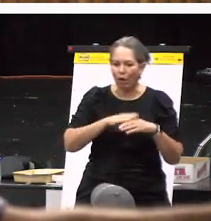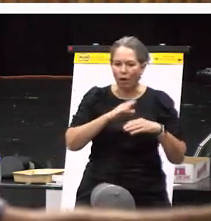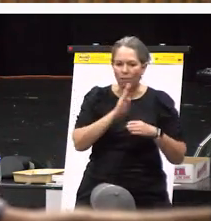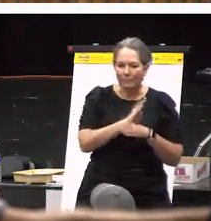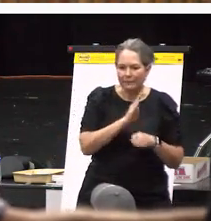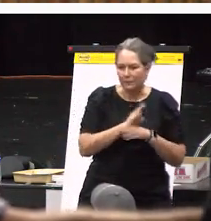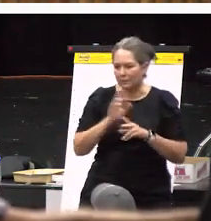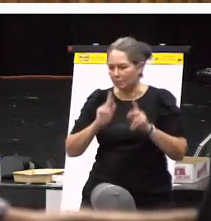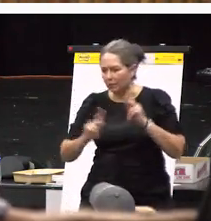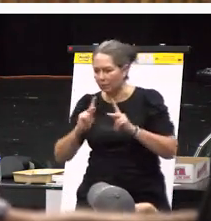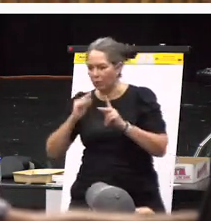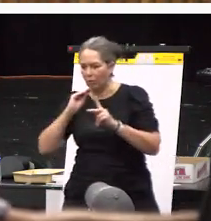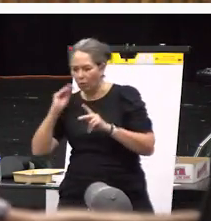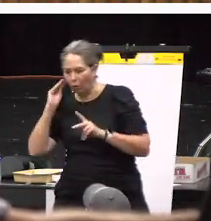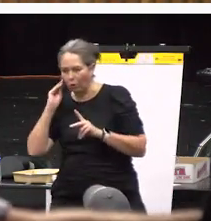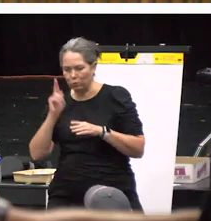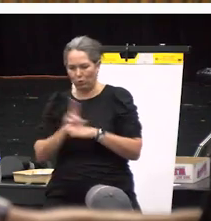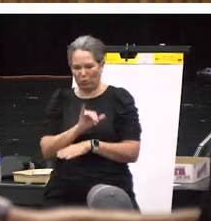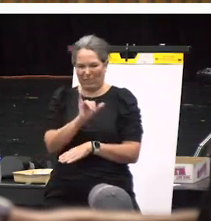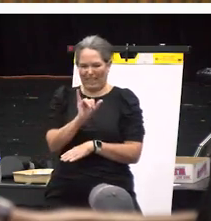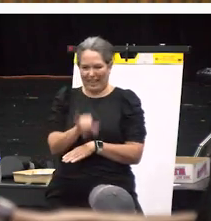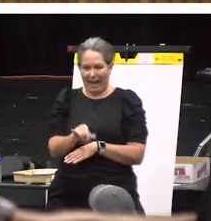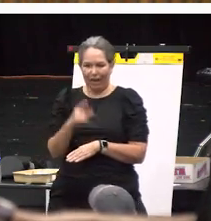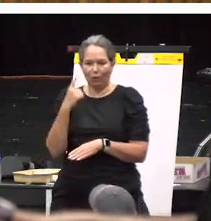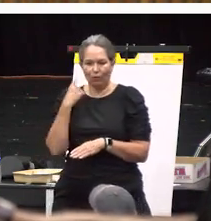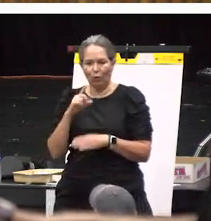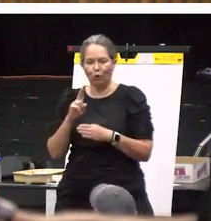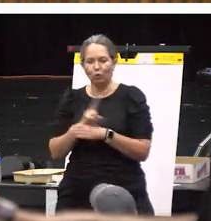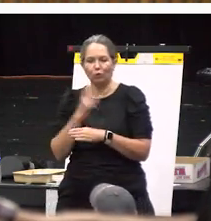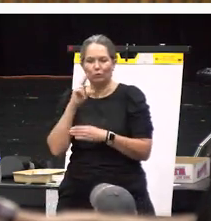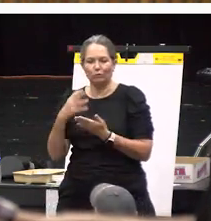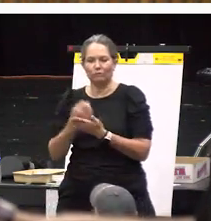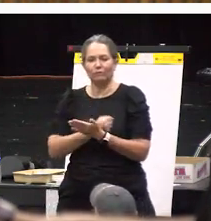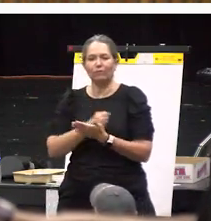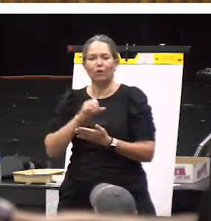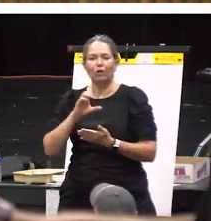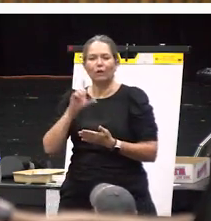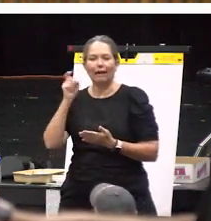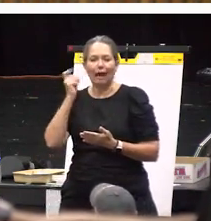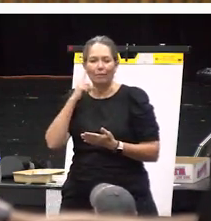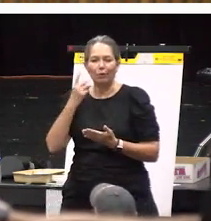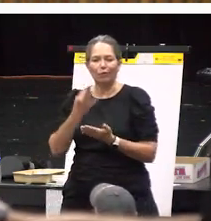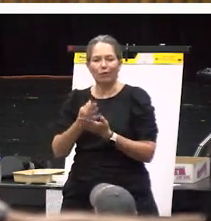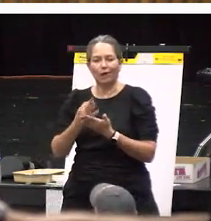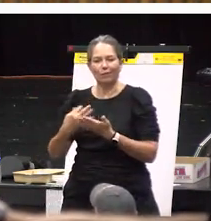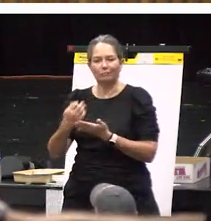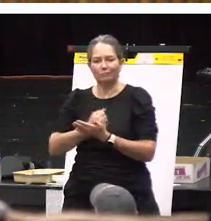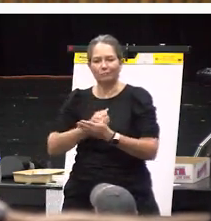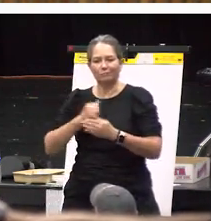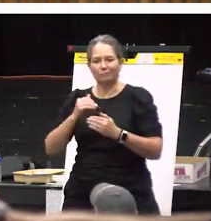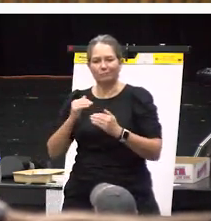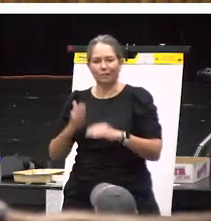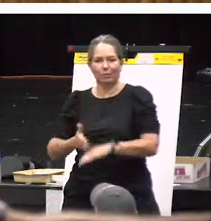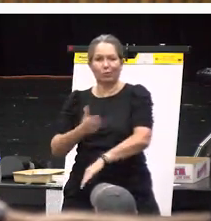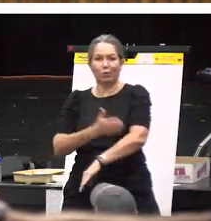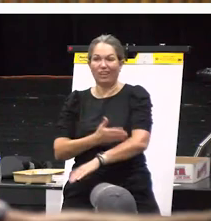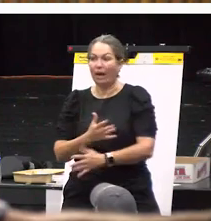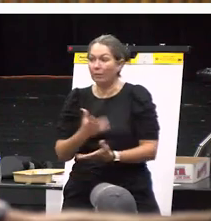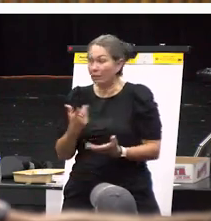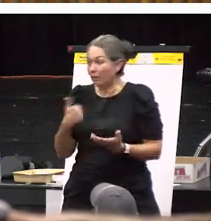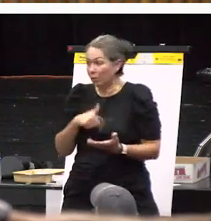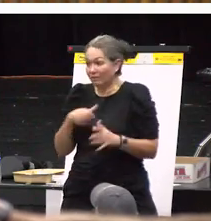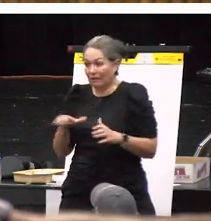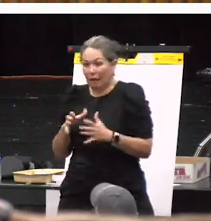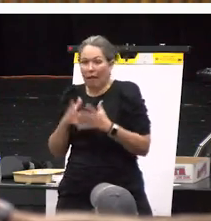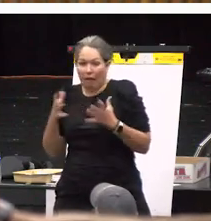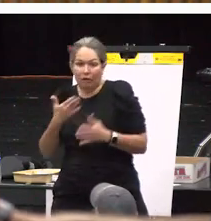as a foundation for a capital improvement plan to advocate for state, federal, and philanthropic assistance. So much good work has already been